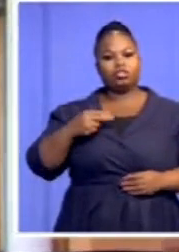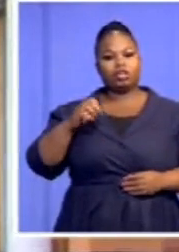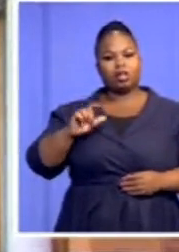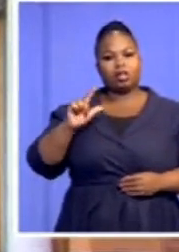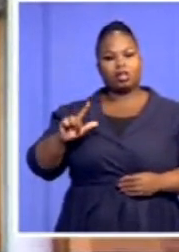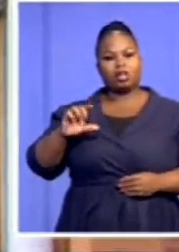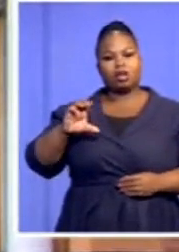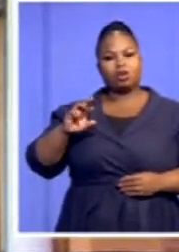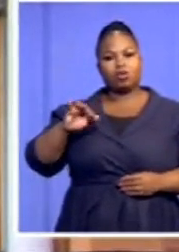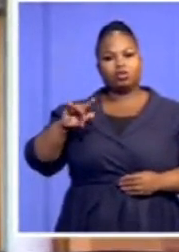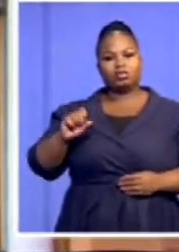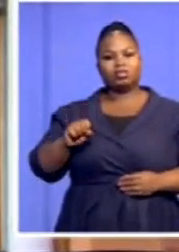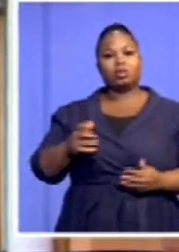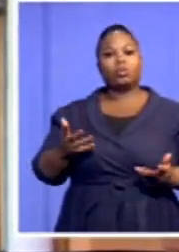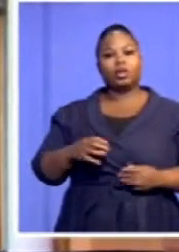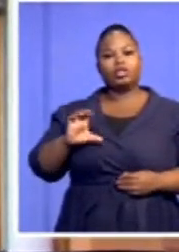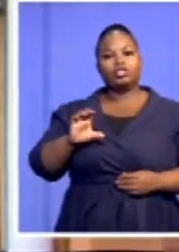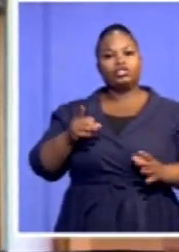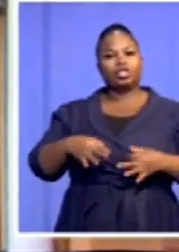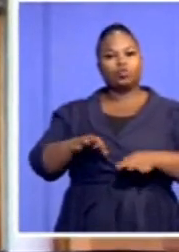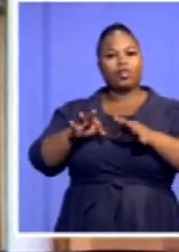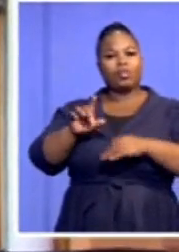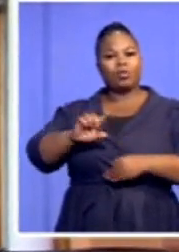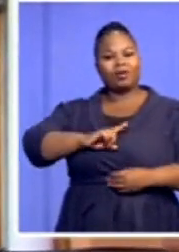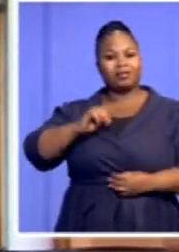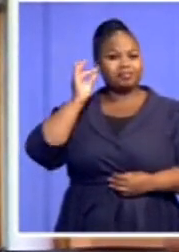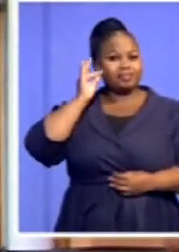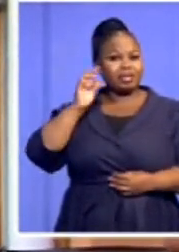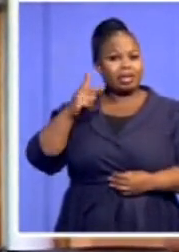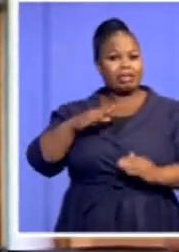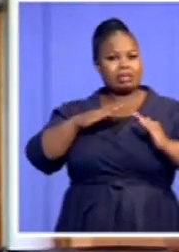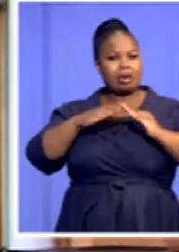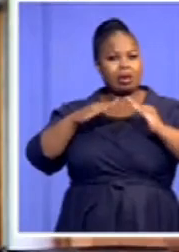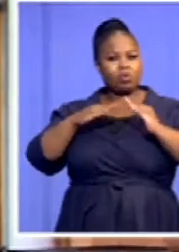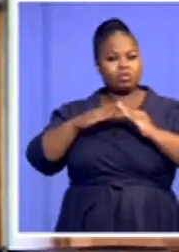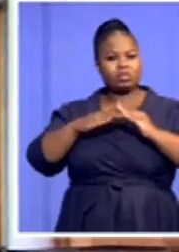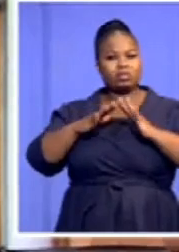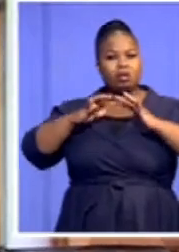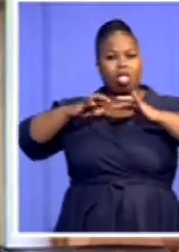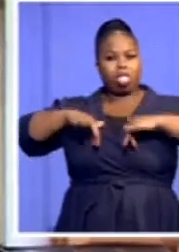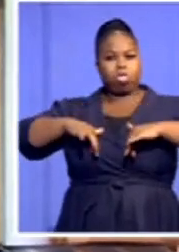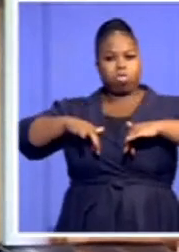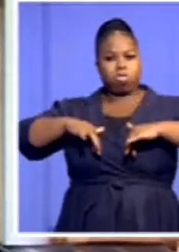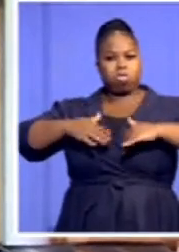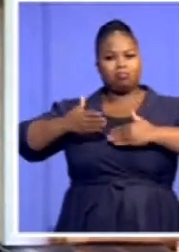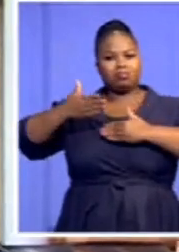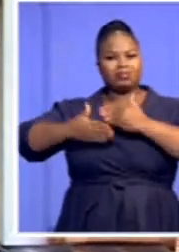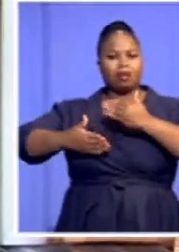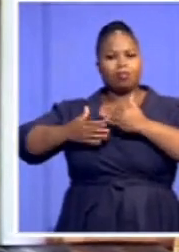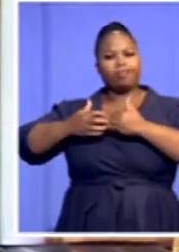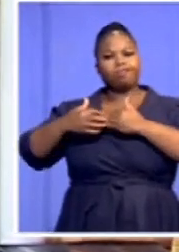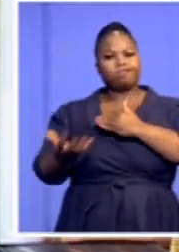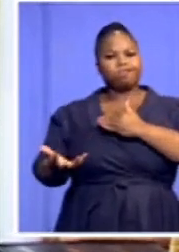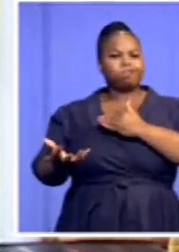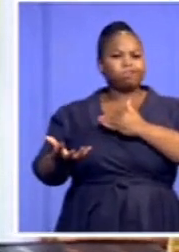heard that some of the houses, the foundations, the walls, boundary walls had fallen and crumbled as a result